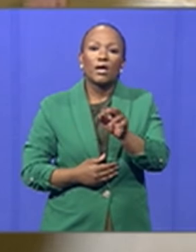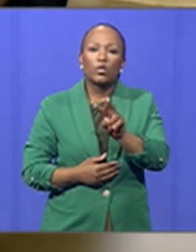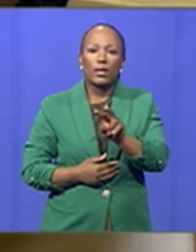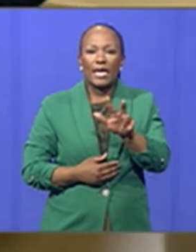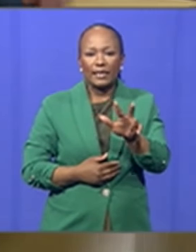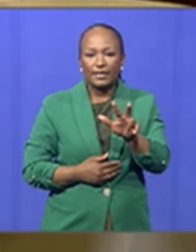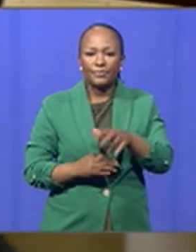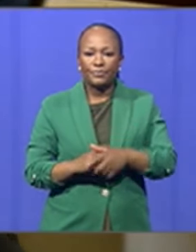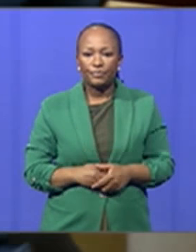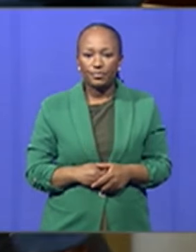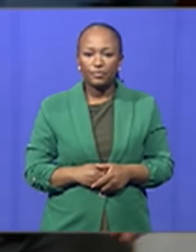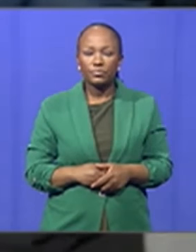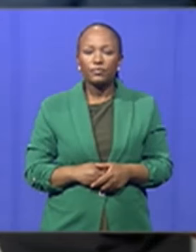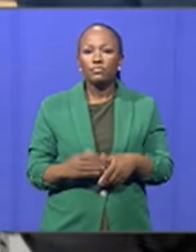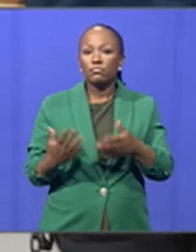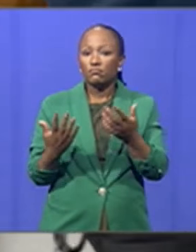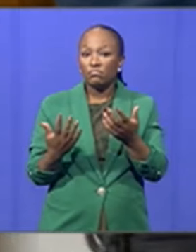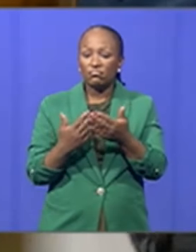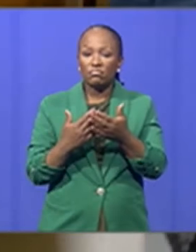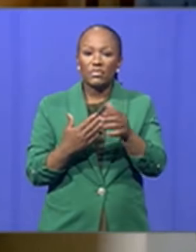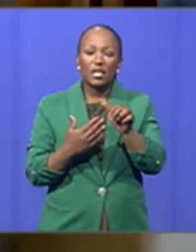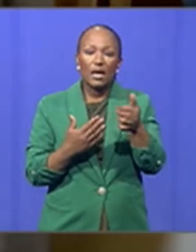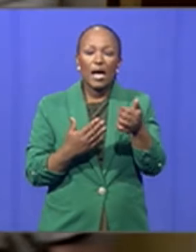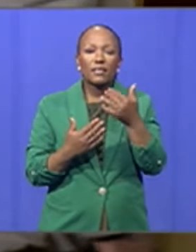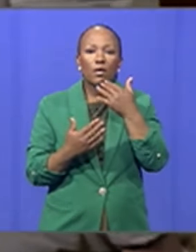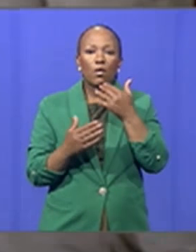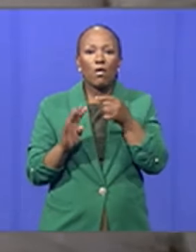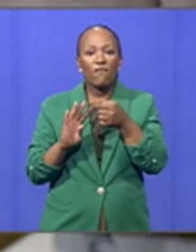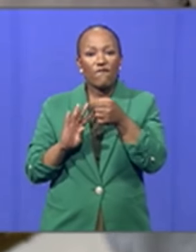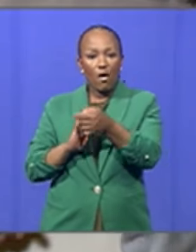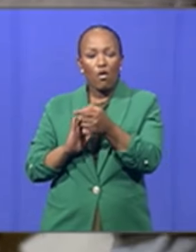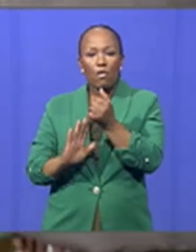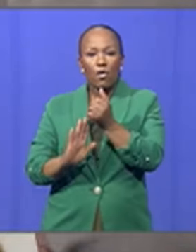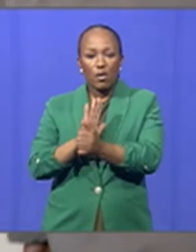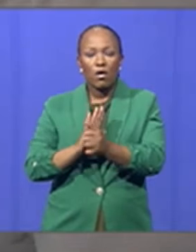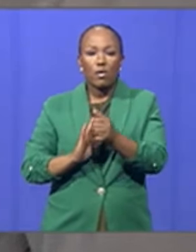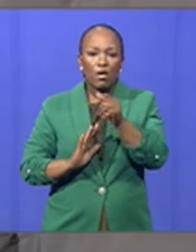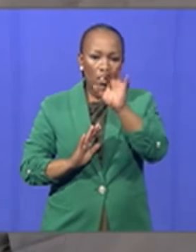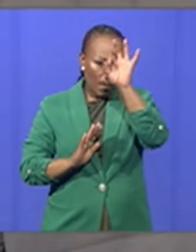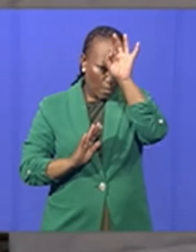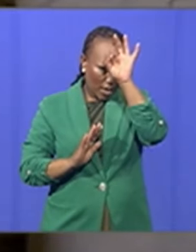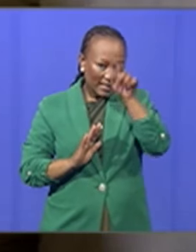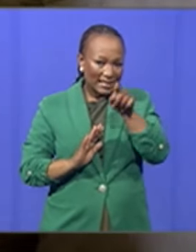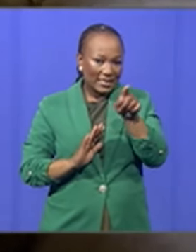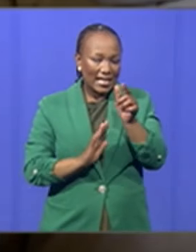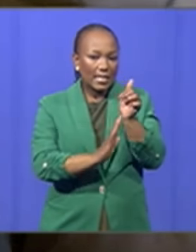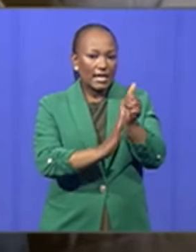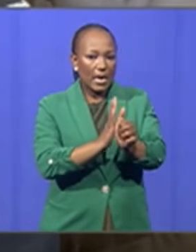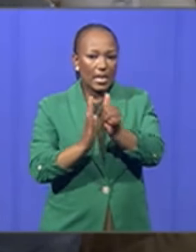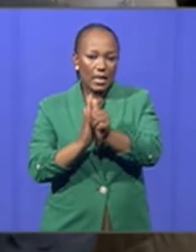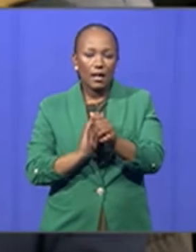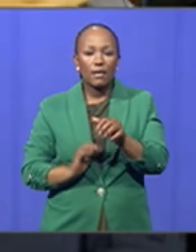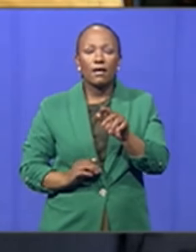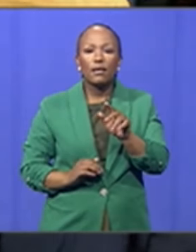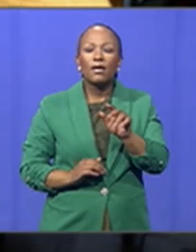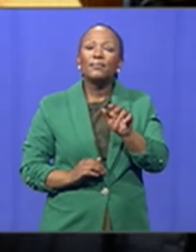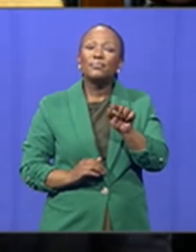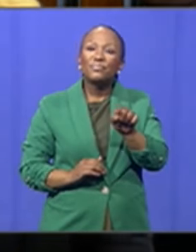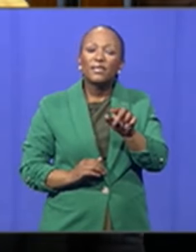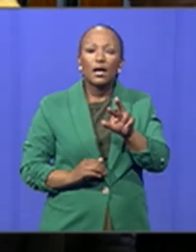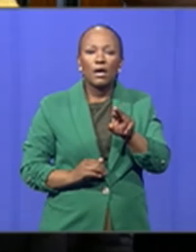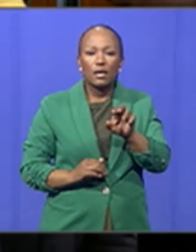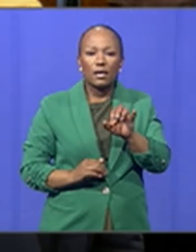ba latofatša ba bararo molatong wa polao ya batho ba bane maphodisa mabedi le basadi ba babedi ka Reiger Park mathomong a kgwedi e ba re bana le